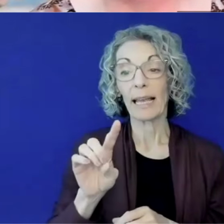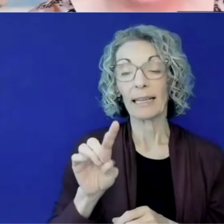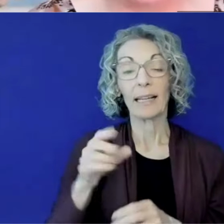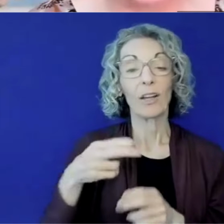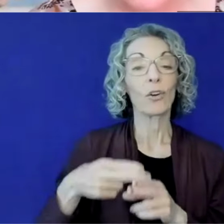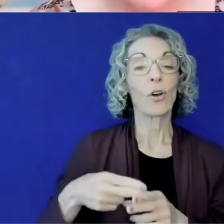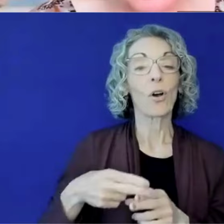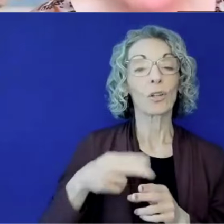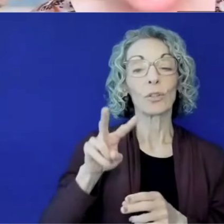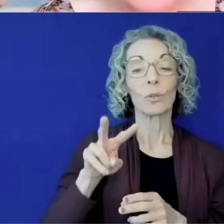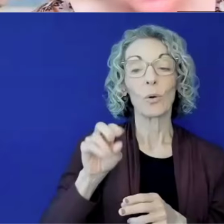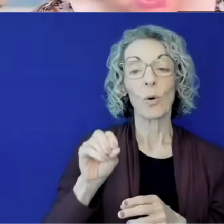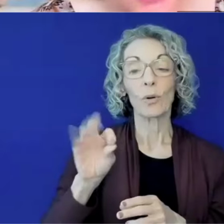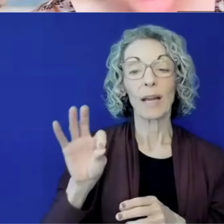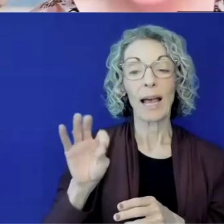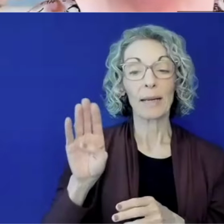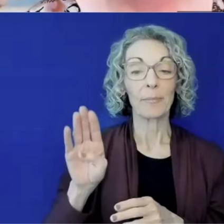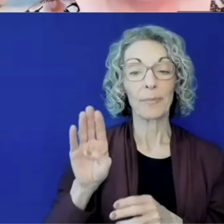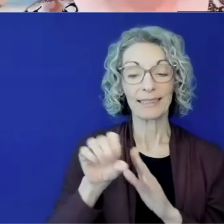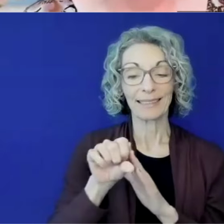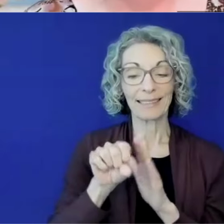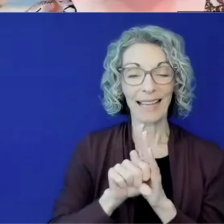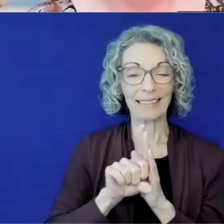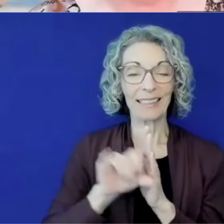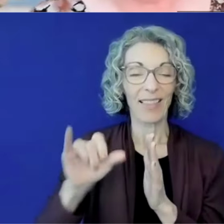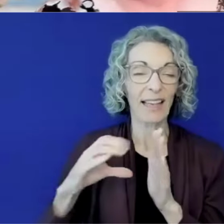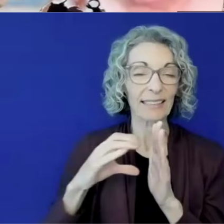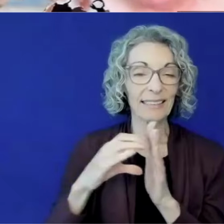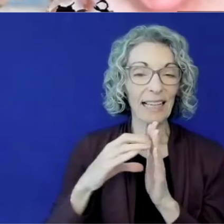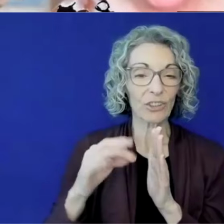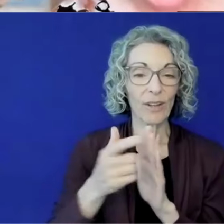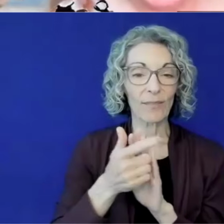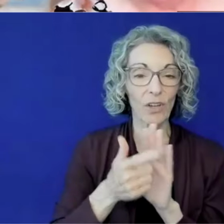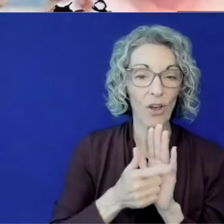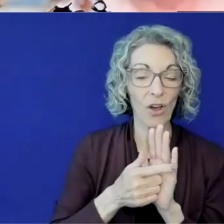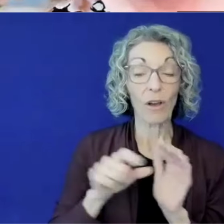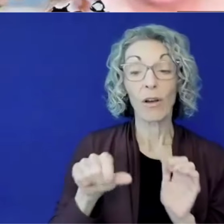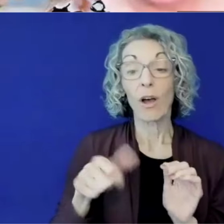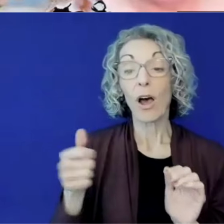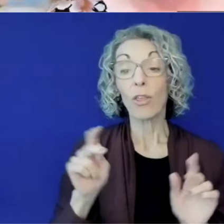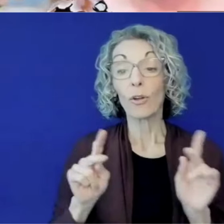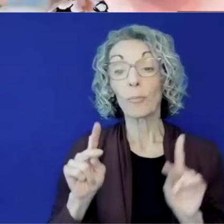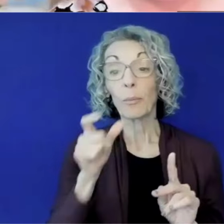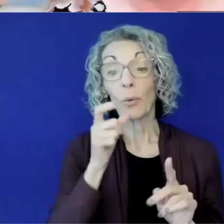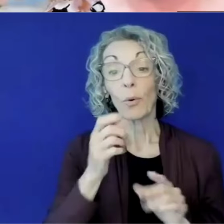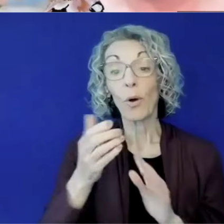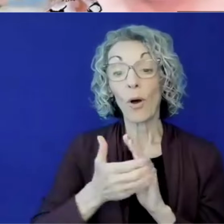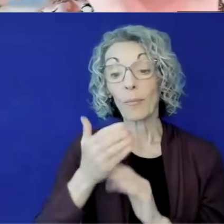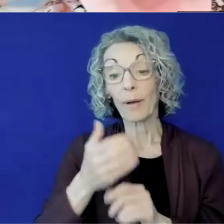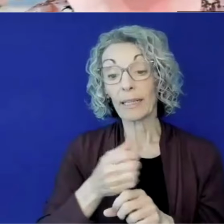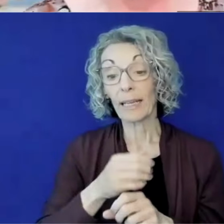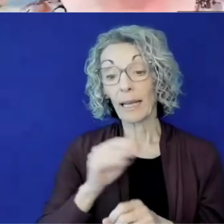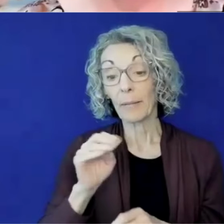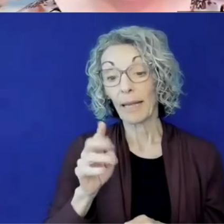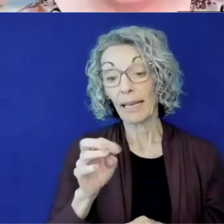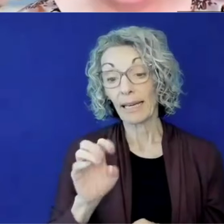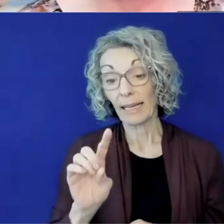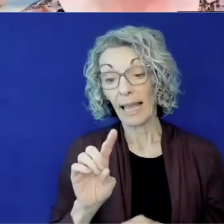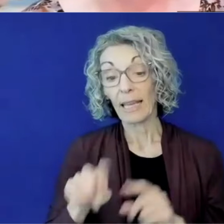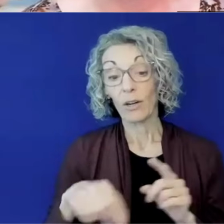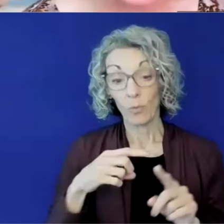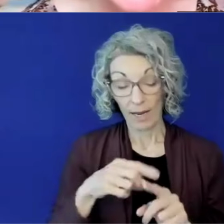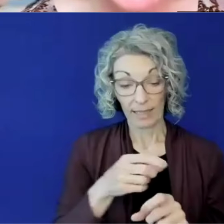it's section 209B of the law. Everybody else who automatically gets Medicaid when they get SSI, they're